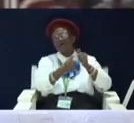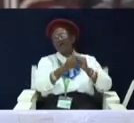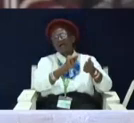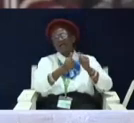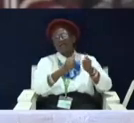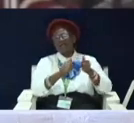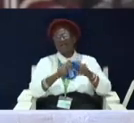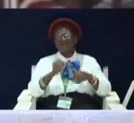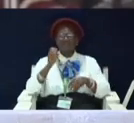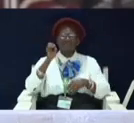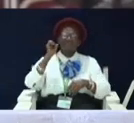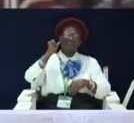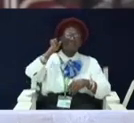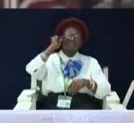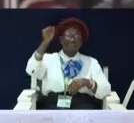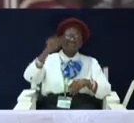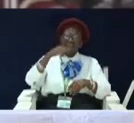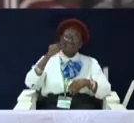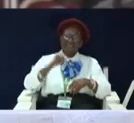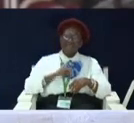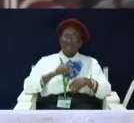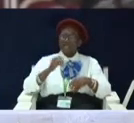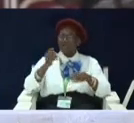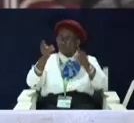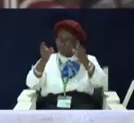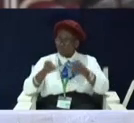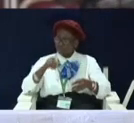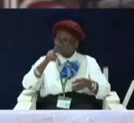you to touch my head.